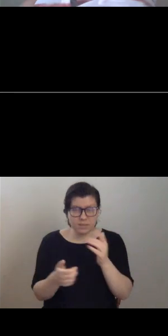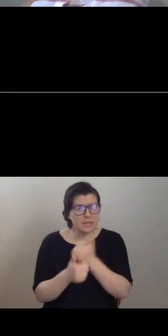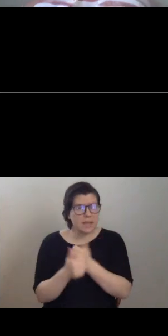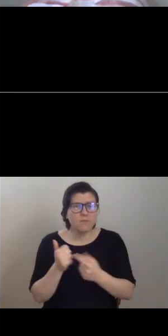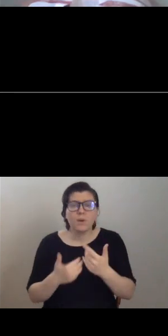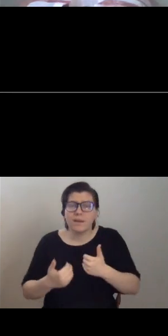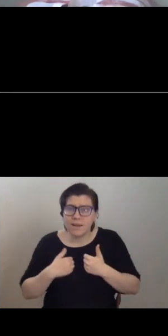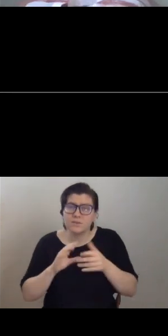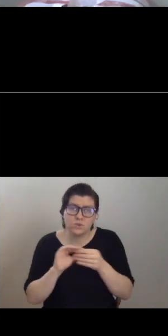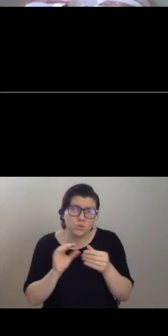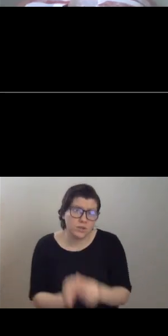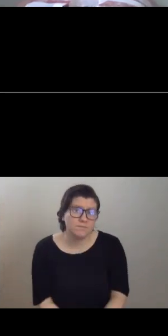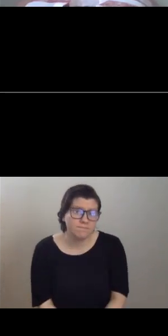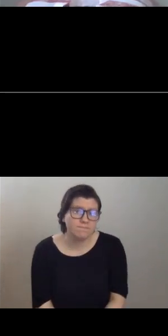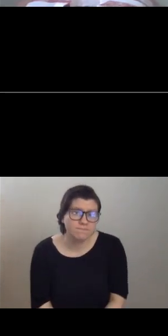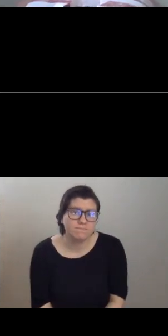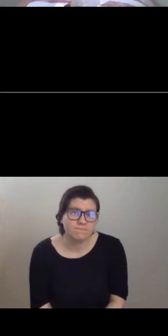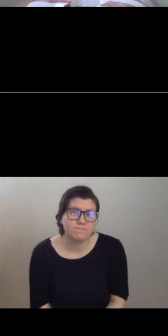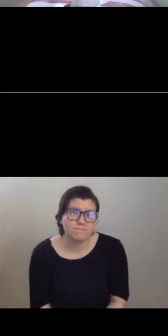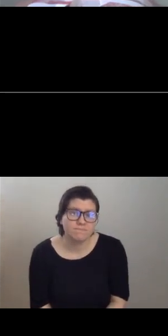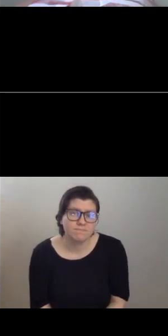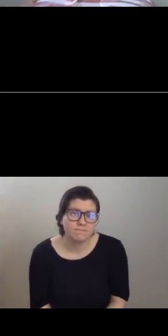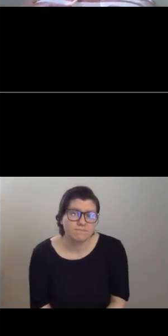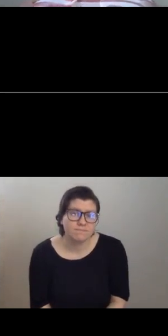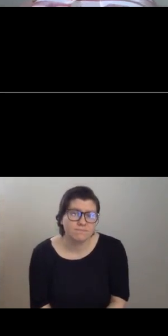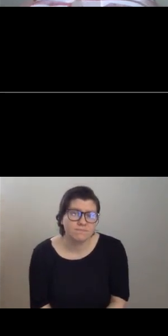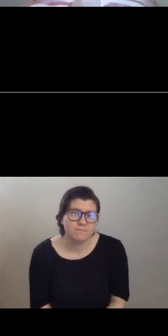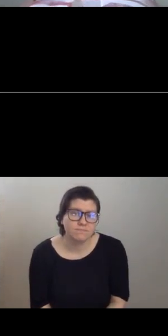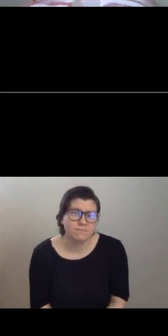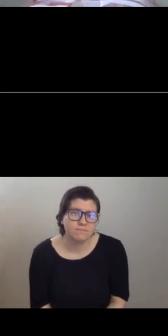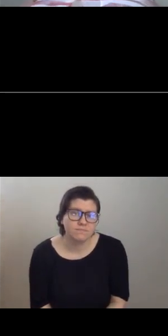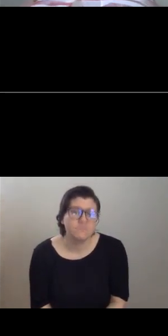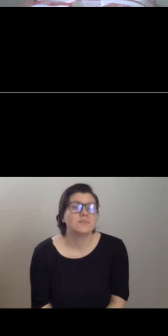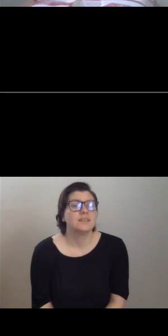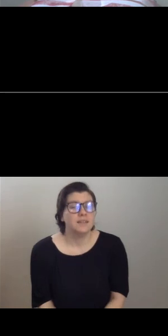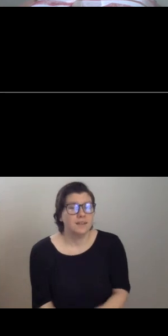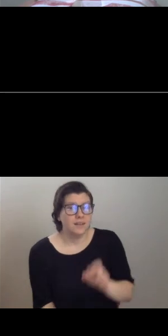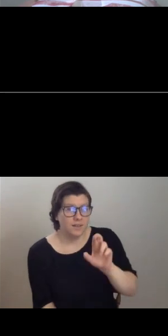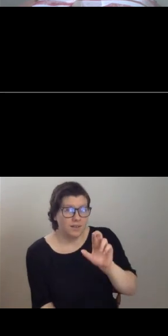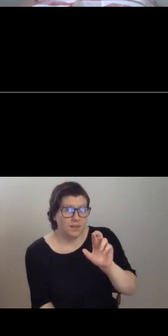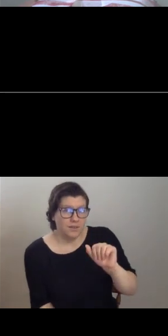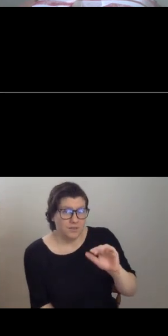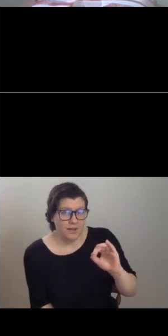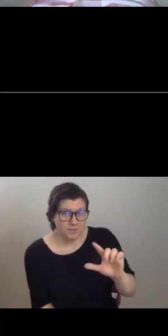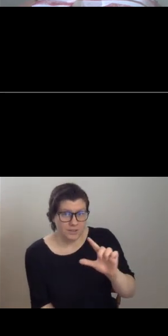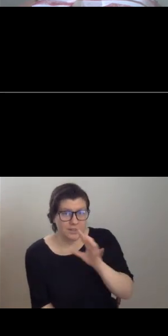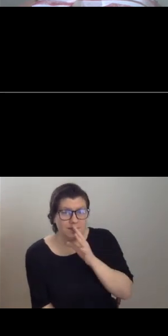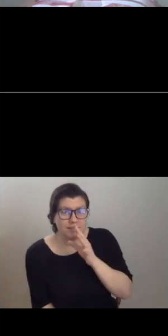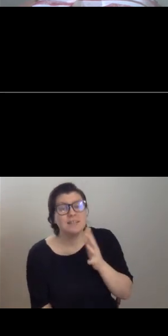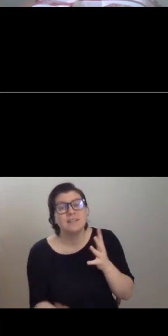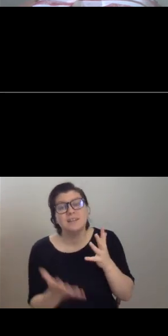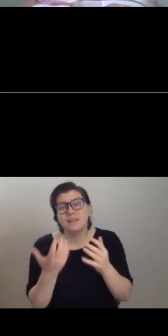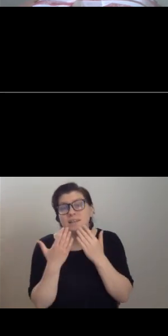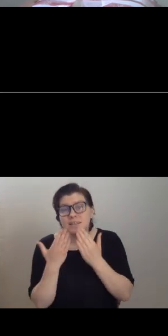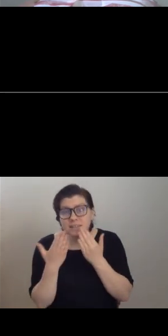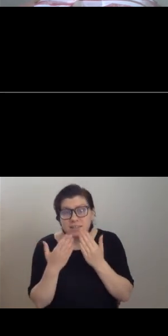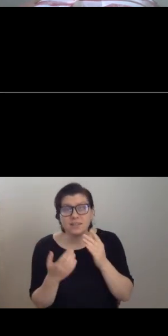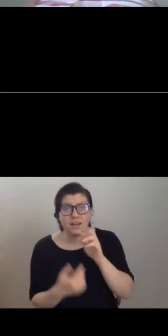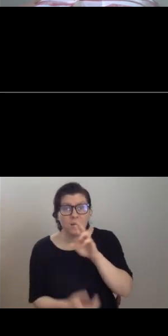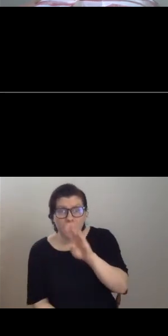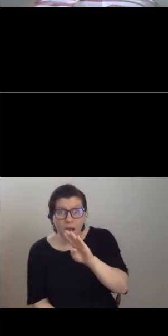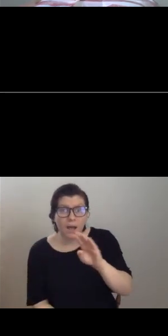story. Well, I want to thank everyone today, Rob and Tracy, and thank